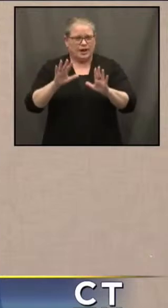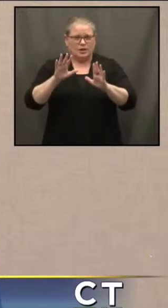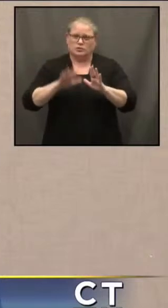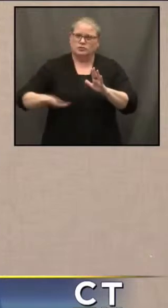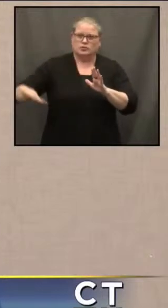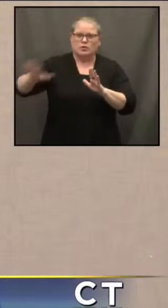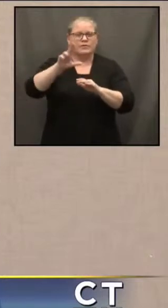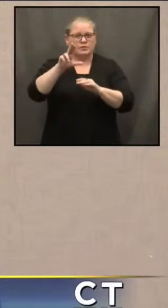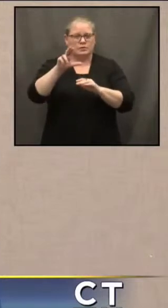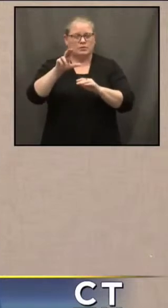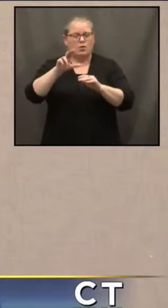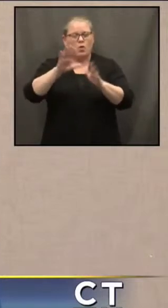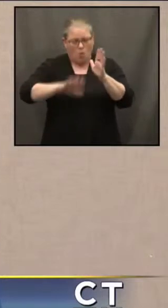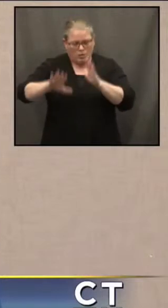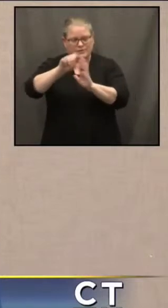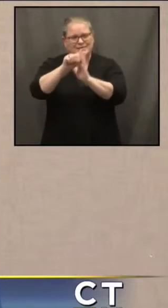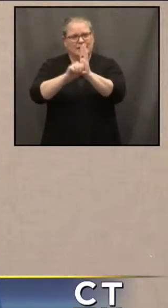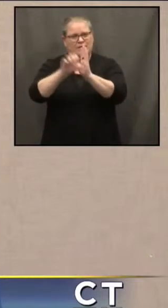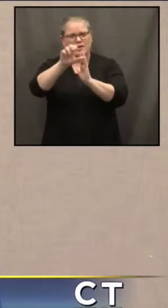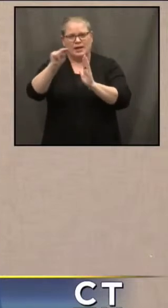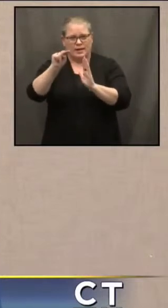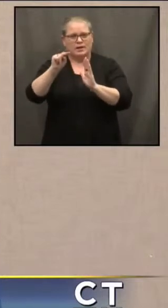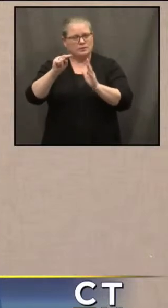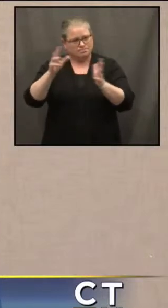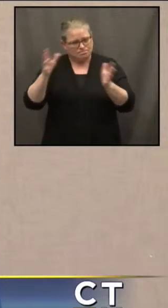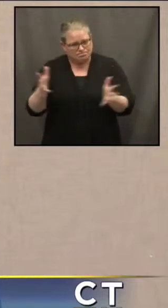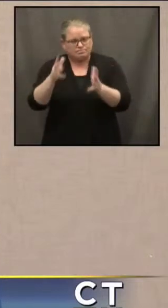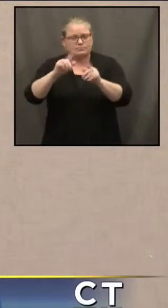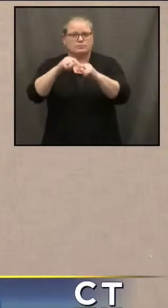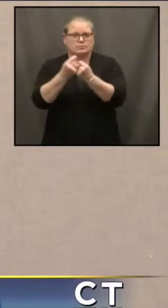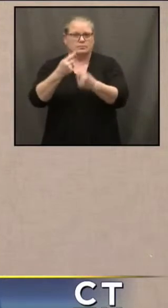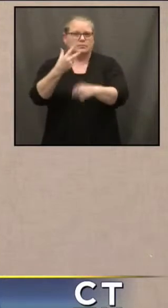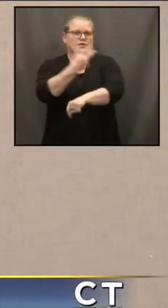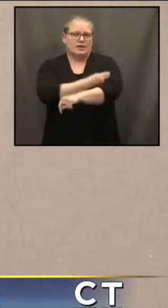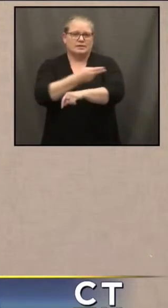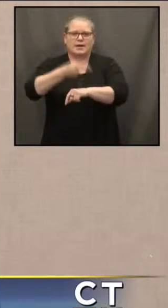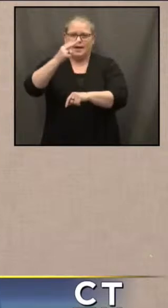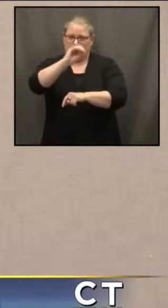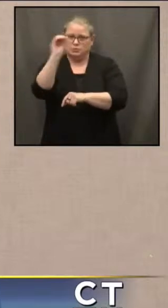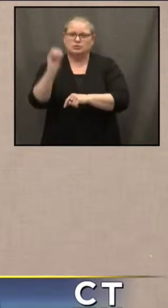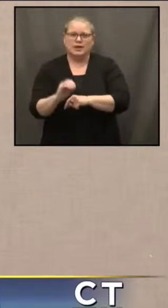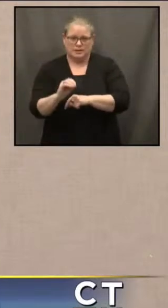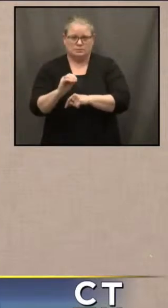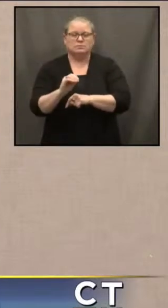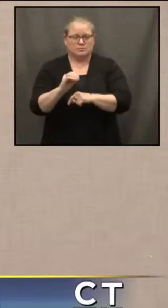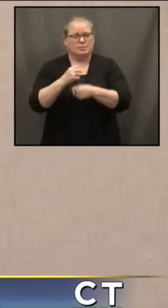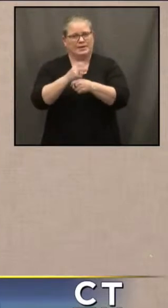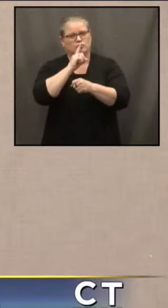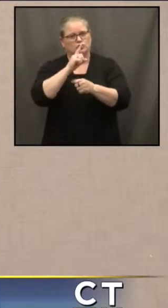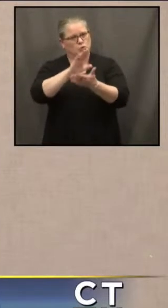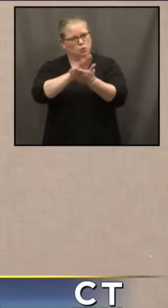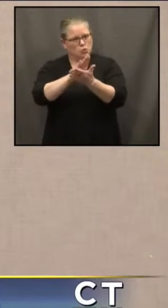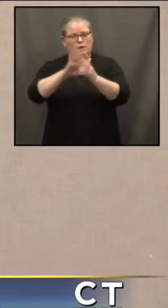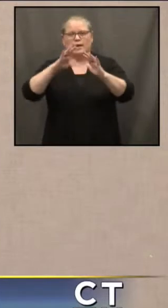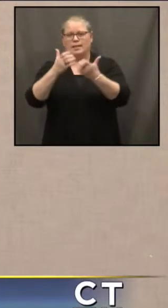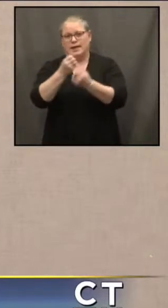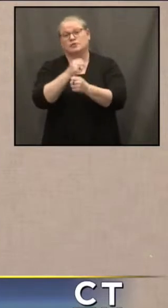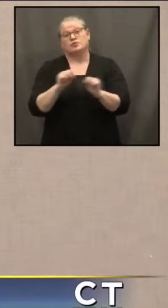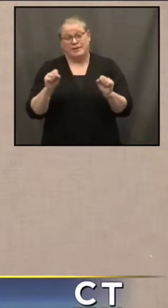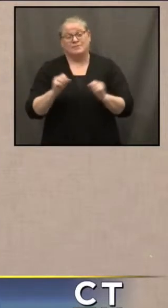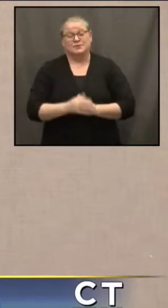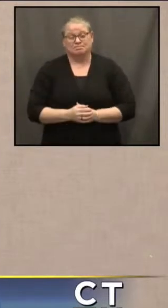have done in getting their teams vaccinated at incredibly high rates, keeping our schools and our classrooms safe.